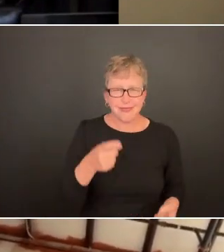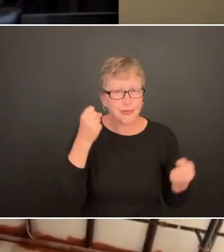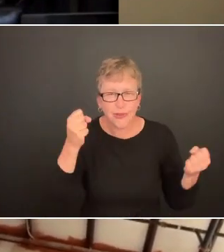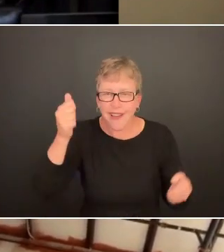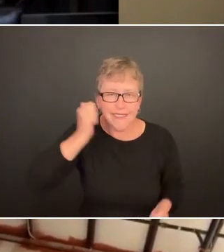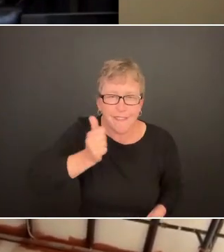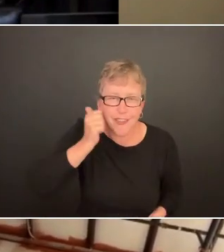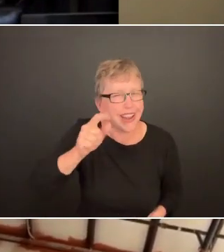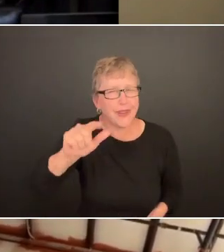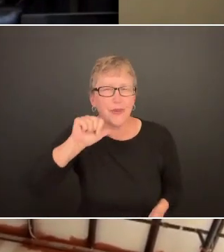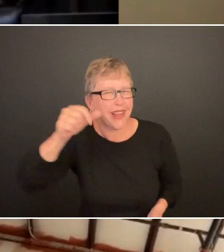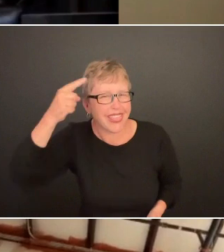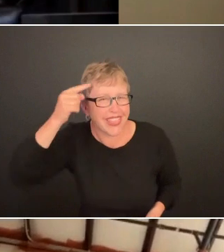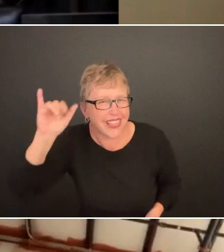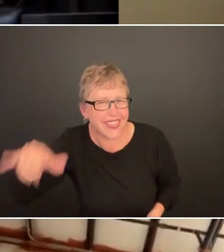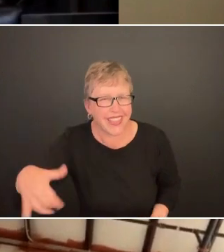sexual enjoyment, by